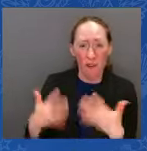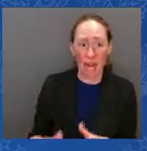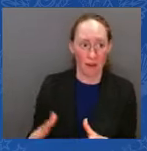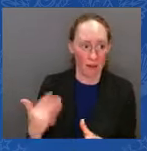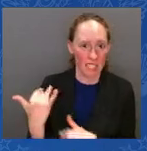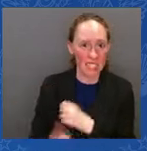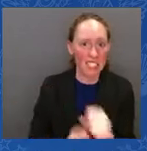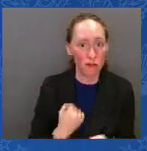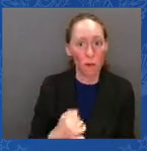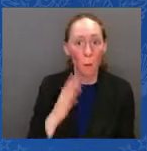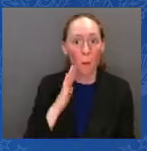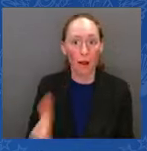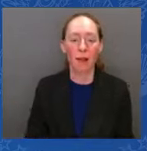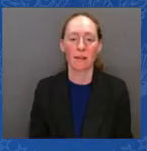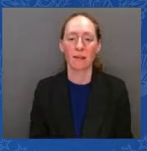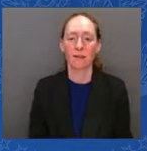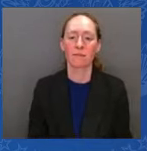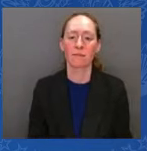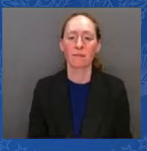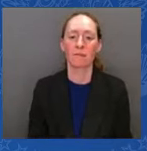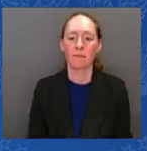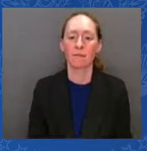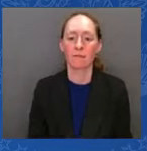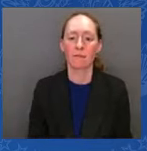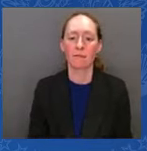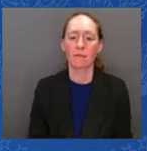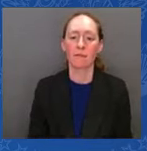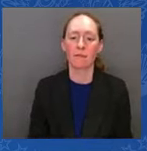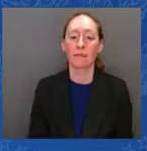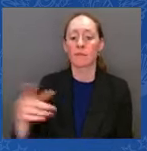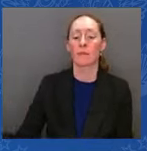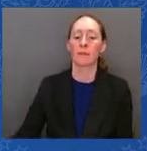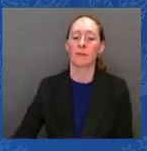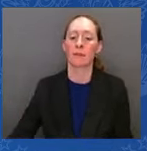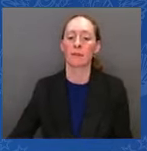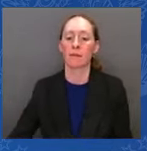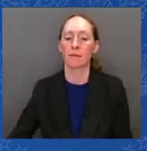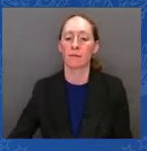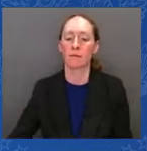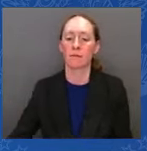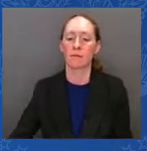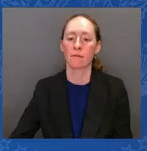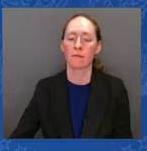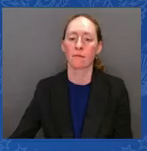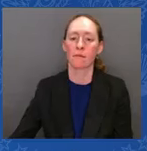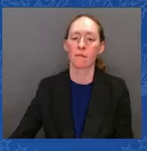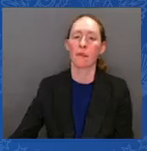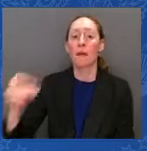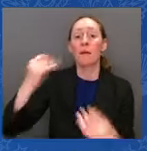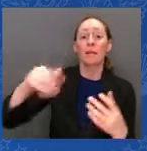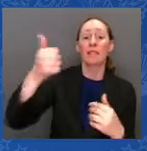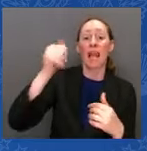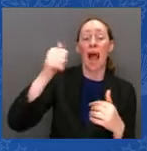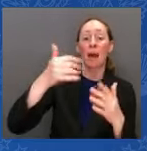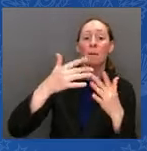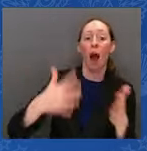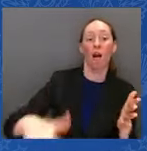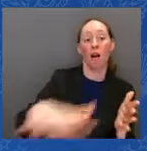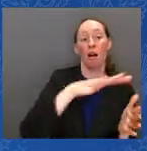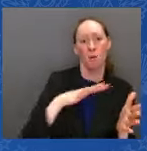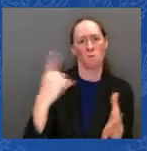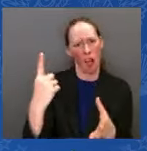like I said, diabetes, 1 in 10 Americans have diabetes. Millions need insulin to stay alive. Insulin has been around for 100 years.